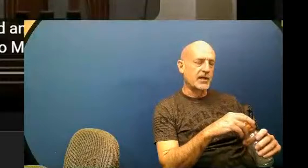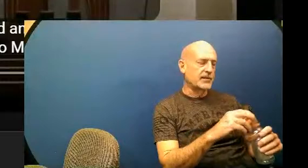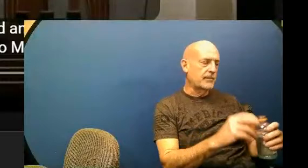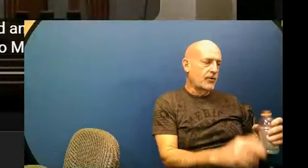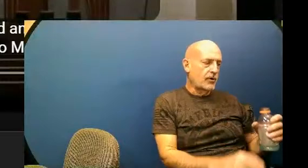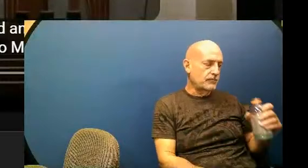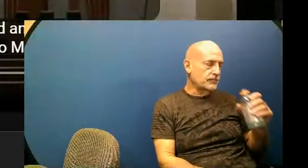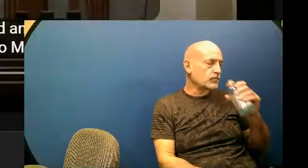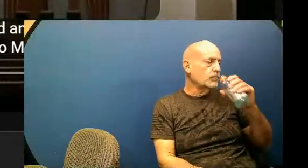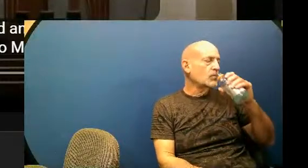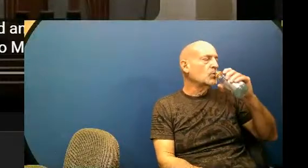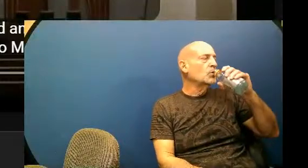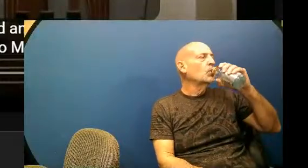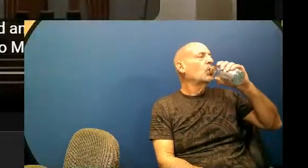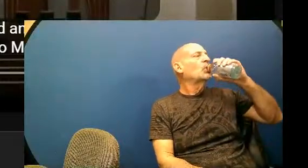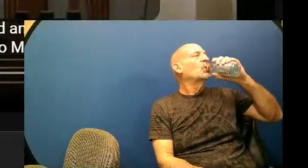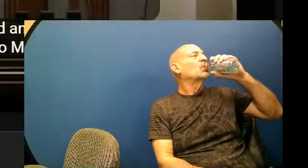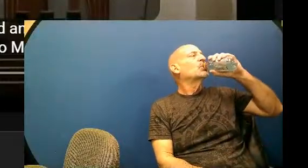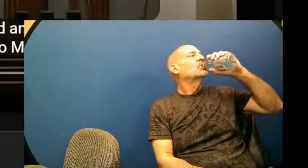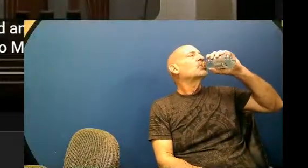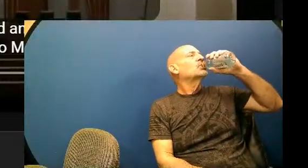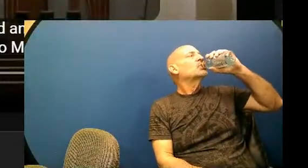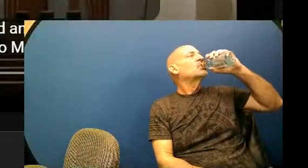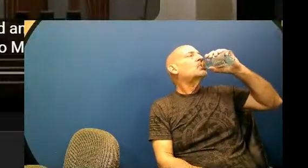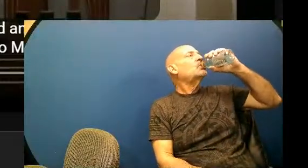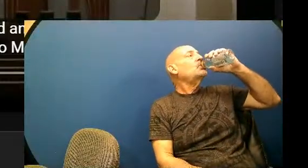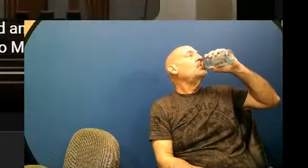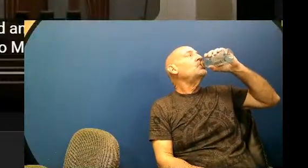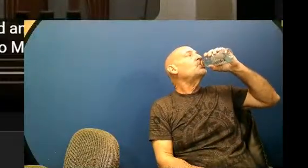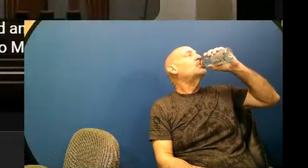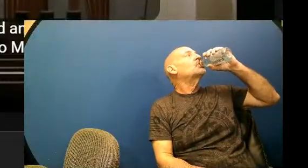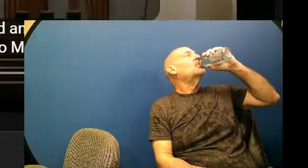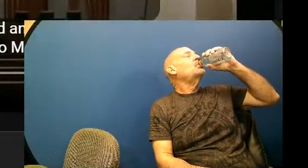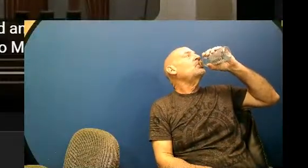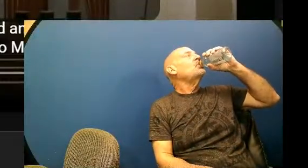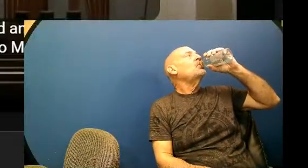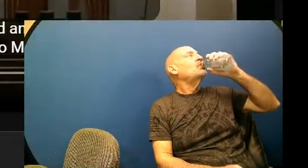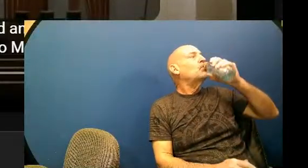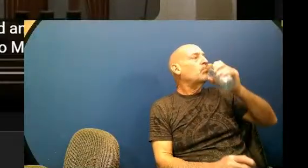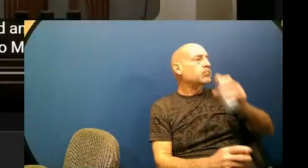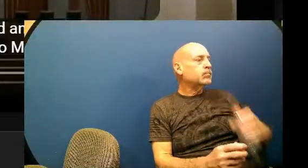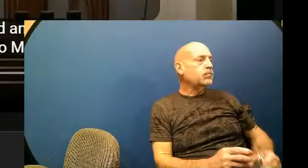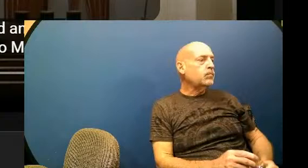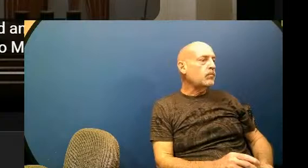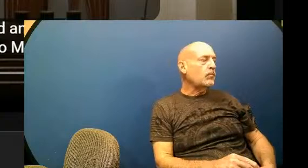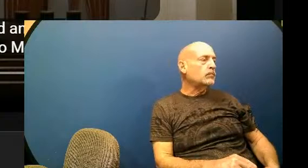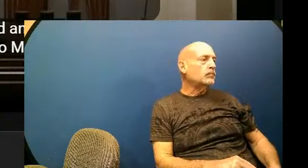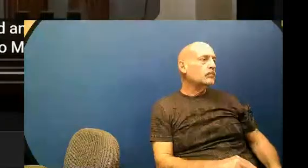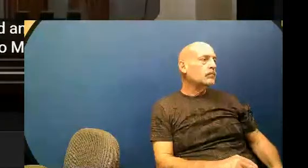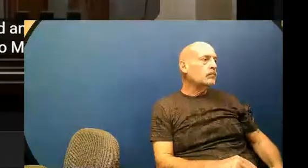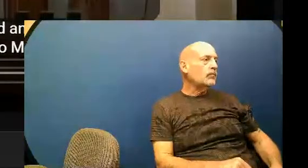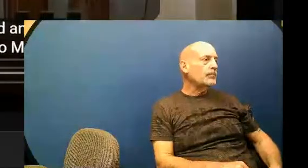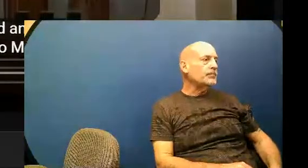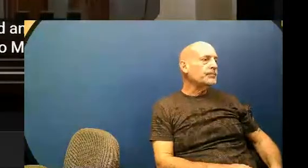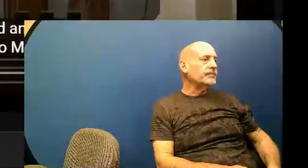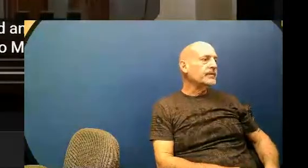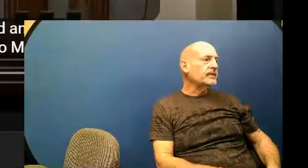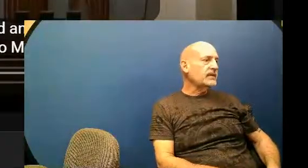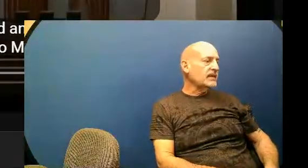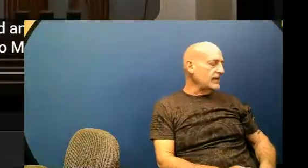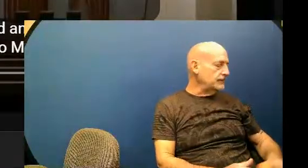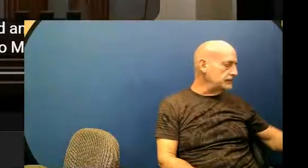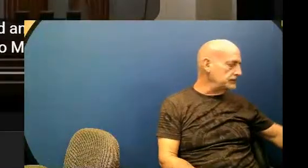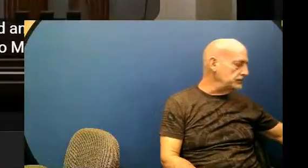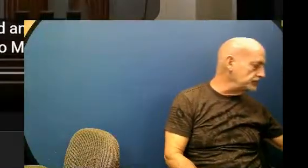I don't understand that part. I understand, but why you're equating, we don't want foreign adversaries to be able